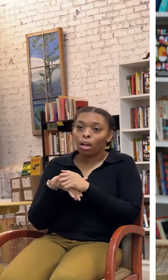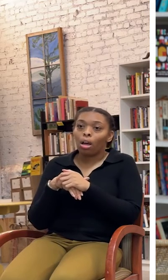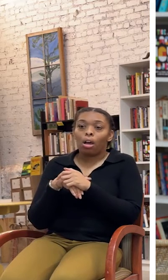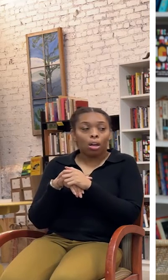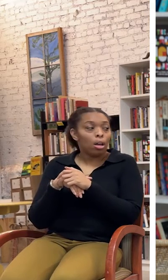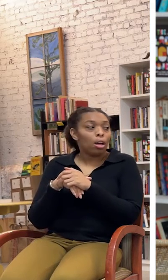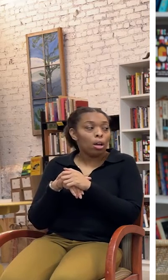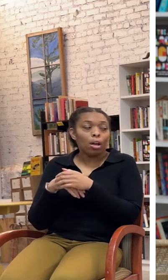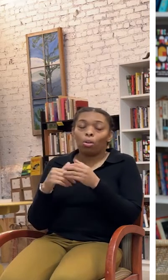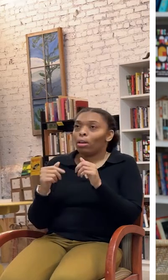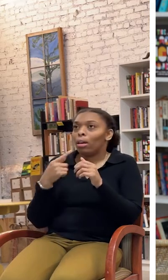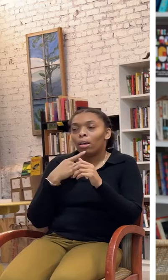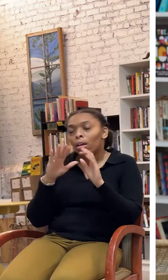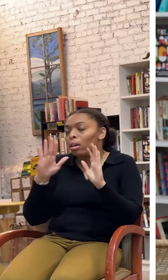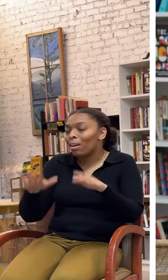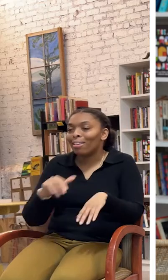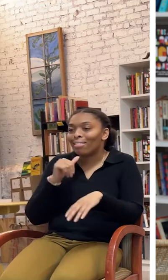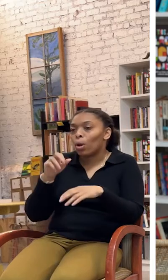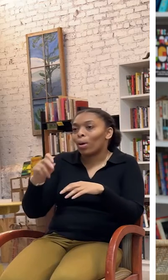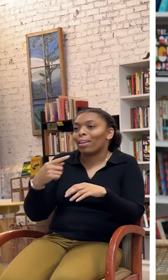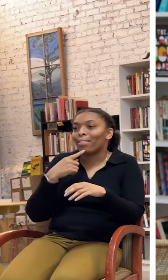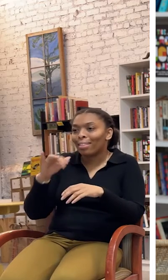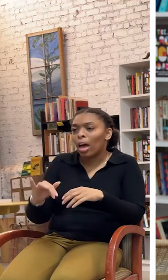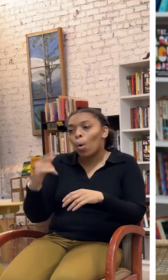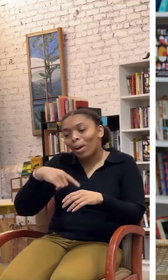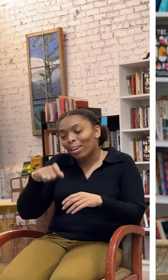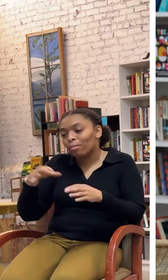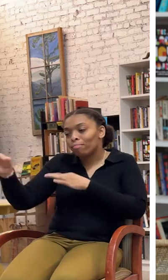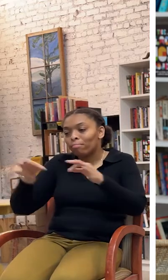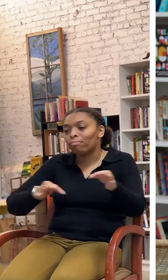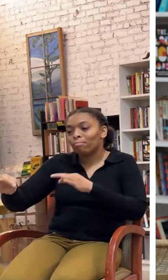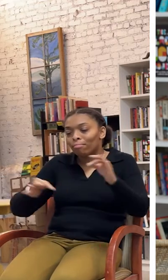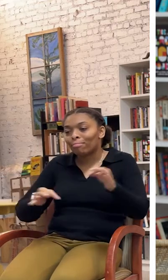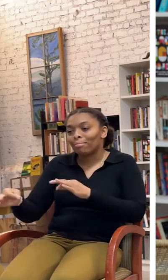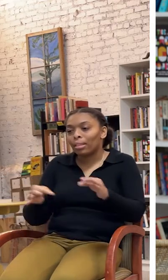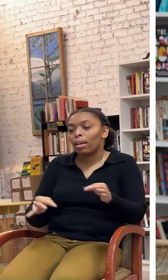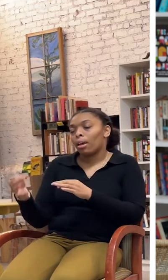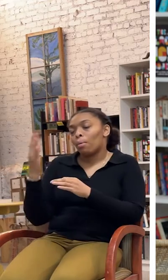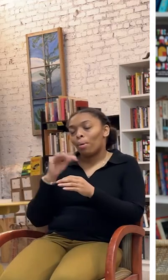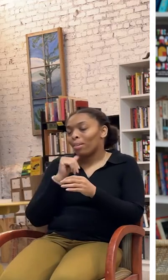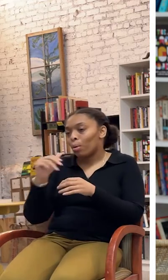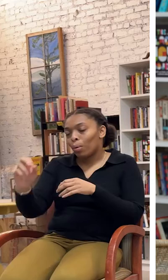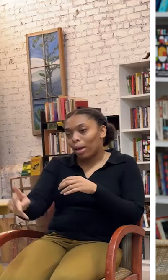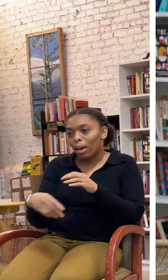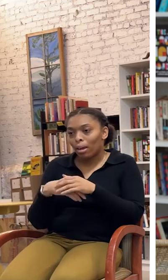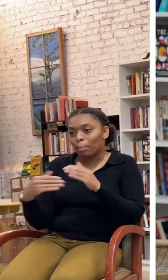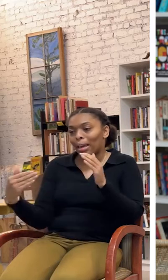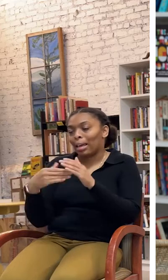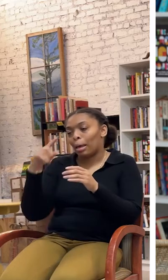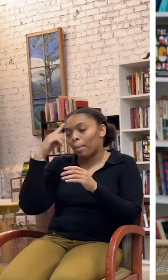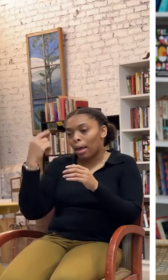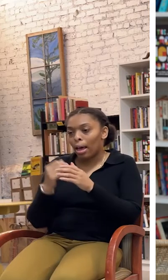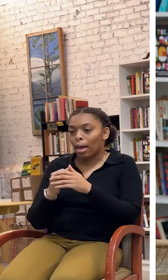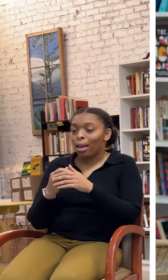more than just saying that's not okay to say, that we have to have a conversation about why that's not okay. And that this is a slow thing. It takes a long